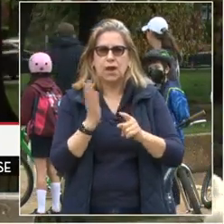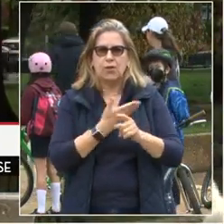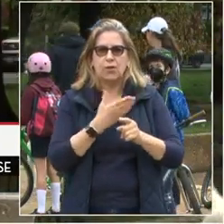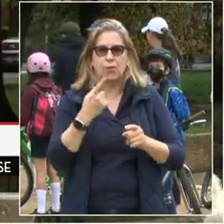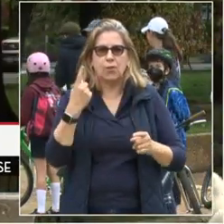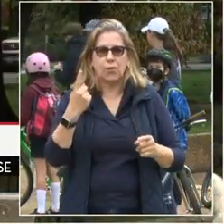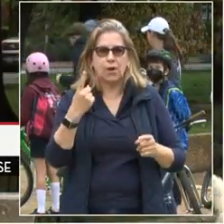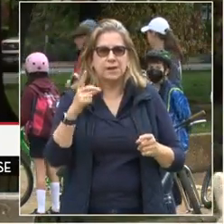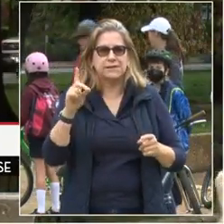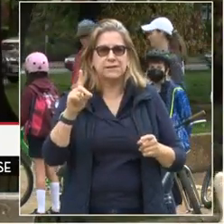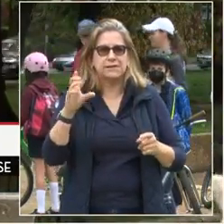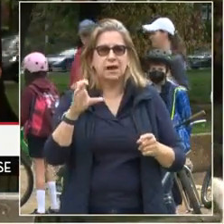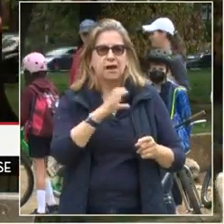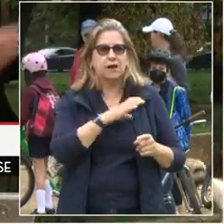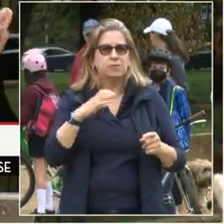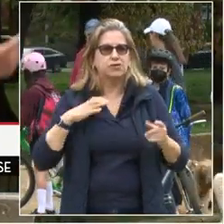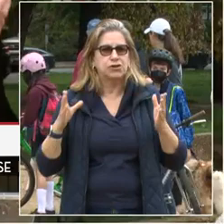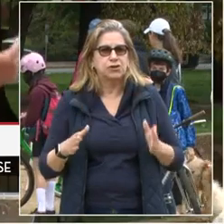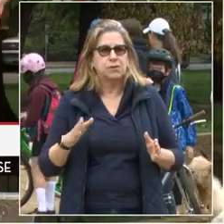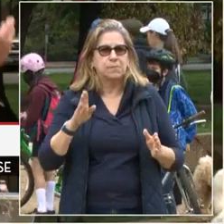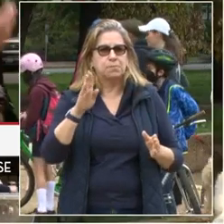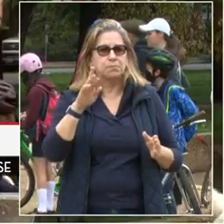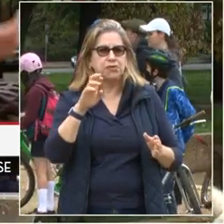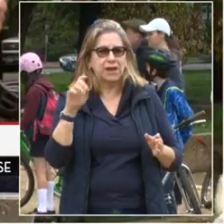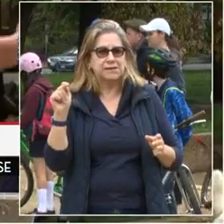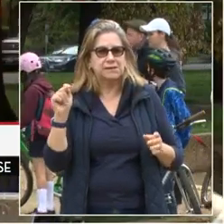Bryant, and our MPD bike officers?